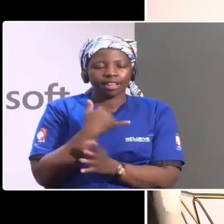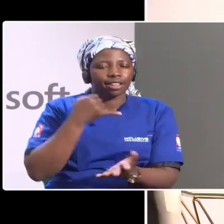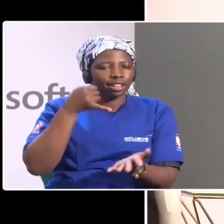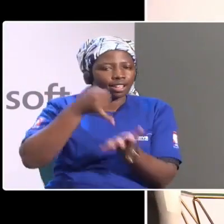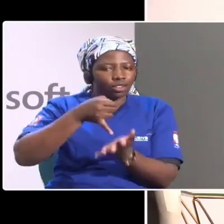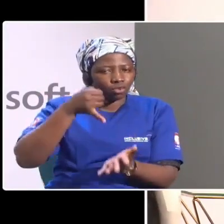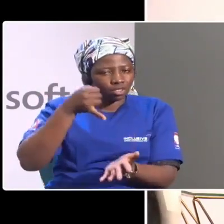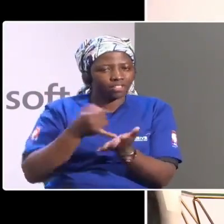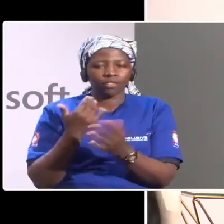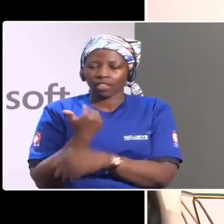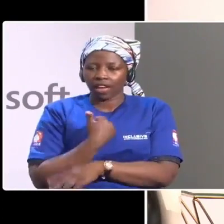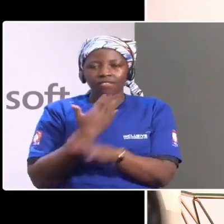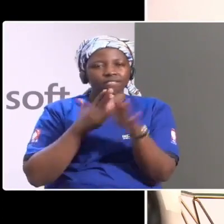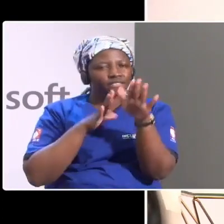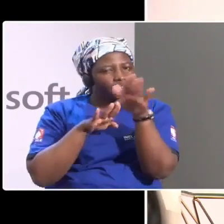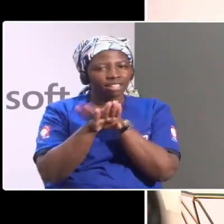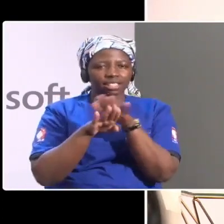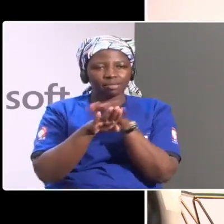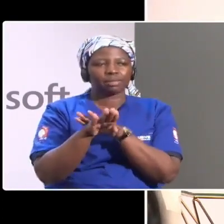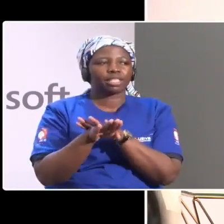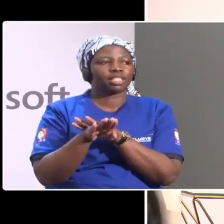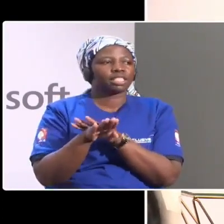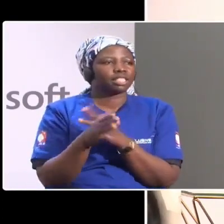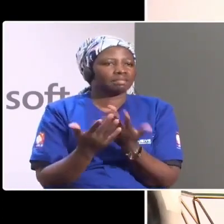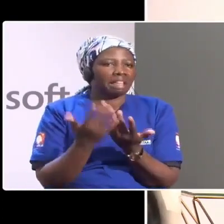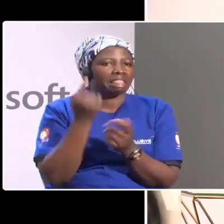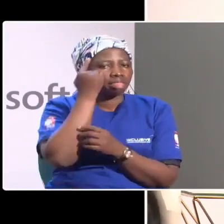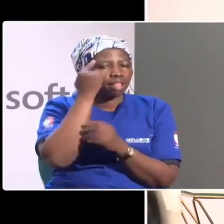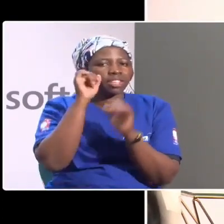inclusivity, there is accessibility. I think we may have